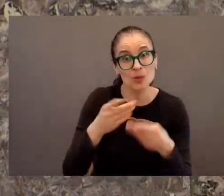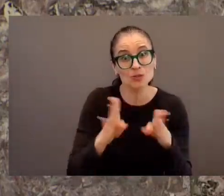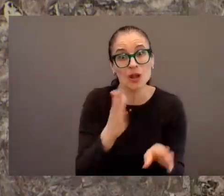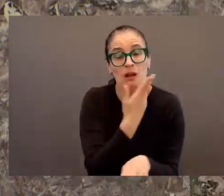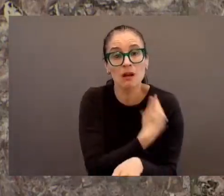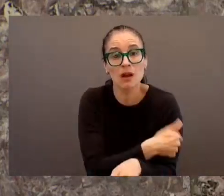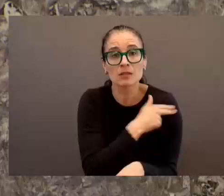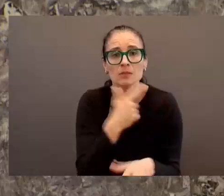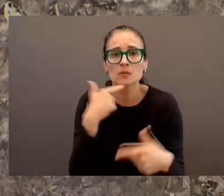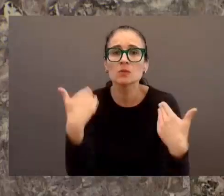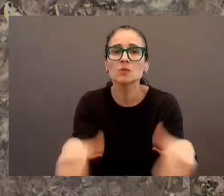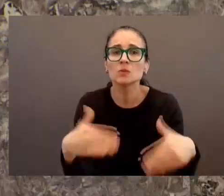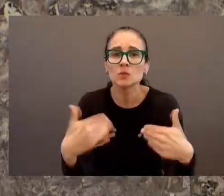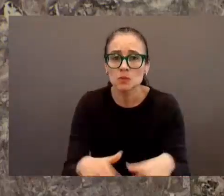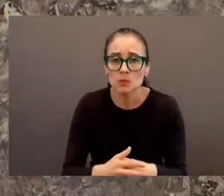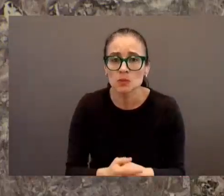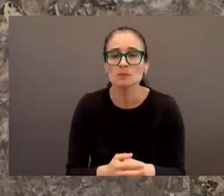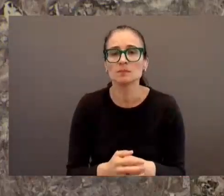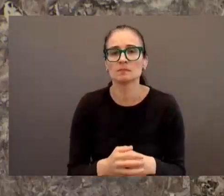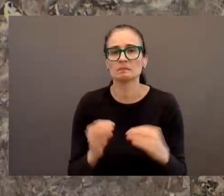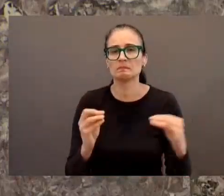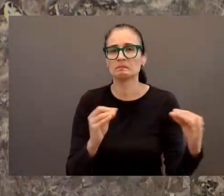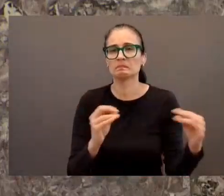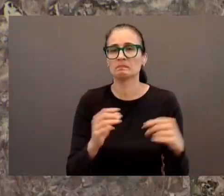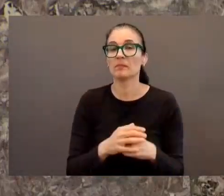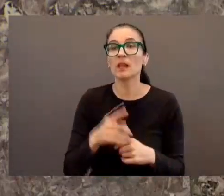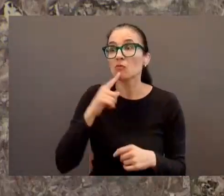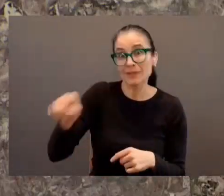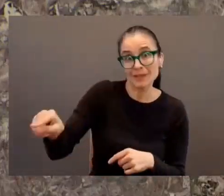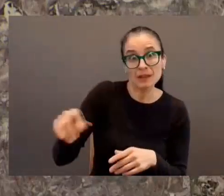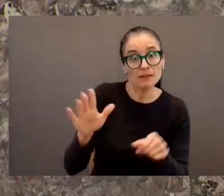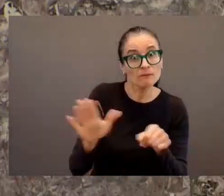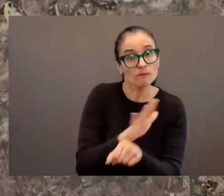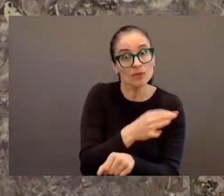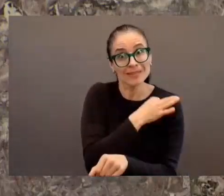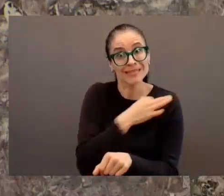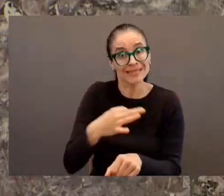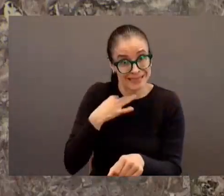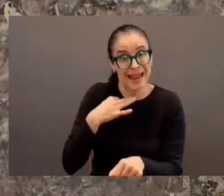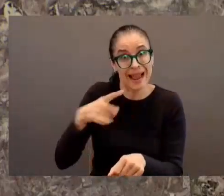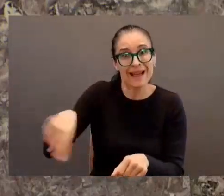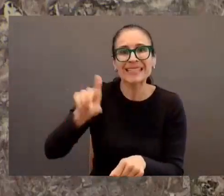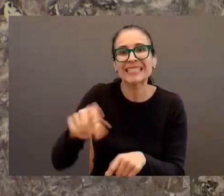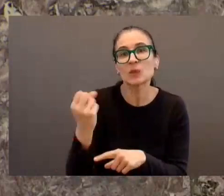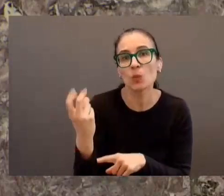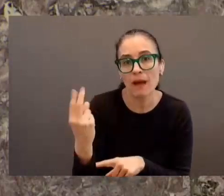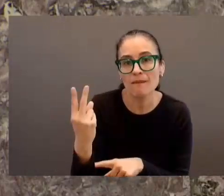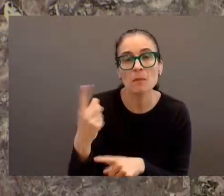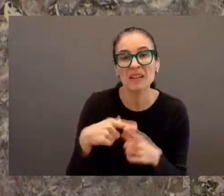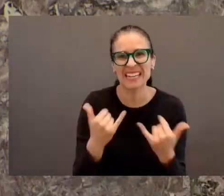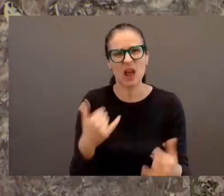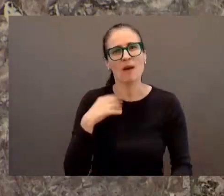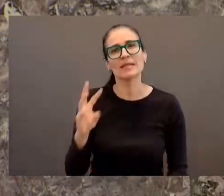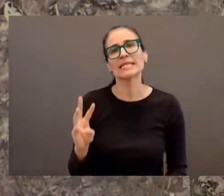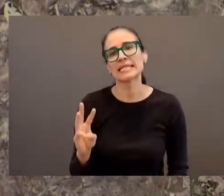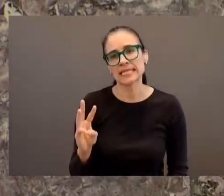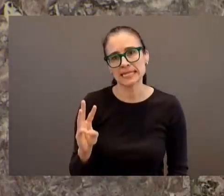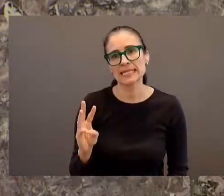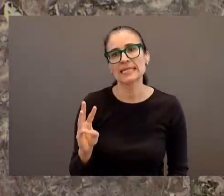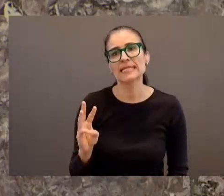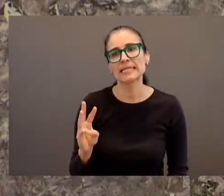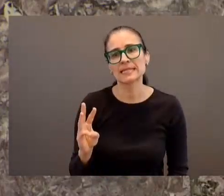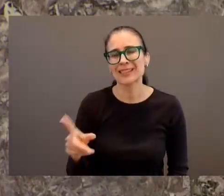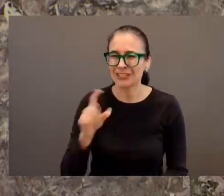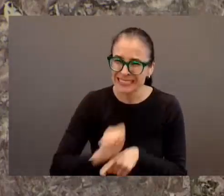a full staff complement would be 12 and there are 6 working, and they are working as hard as they possibly can, and I know that,